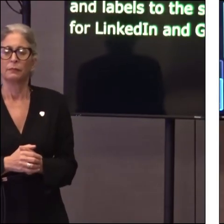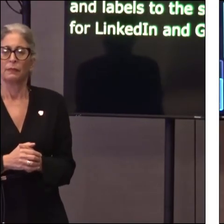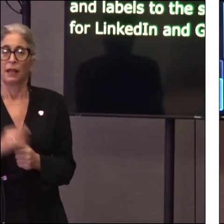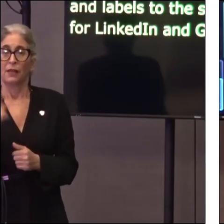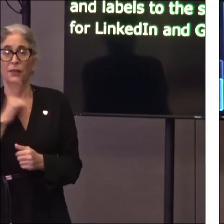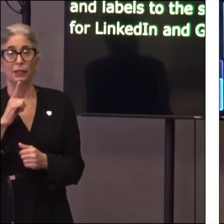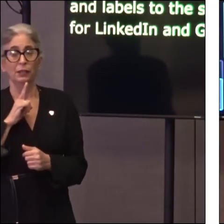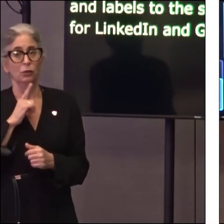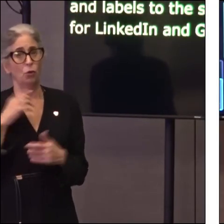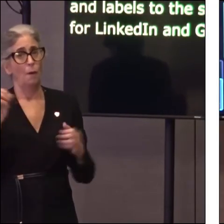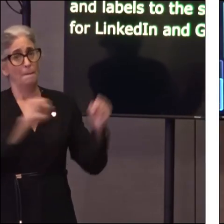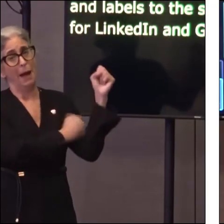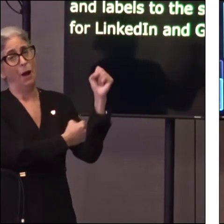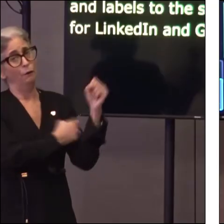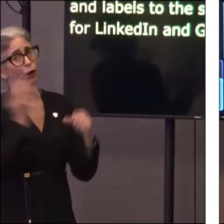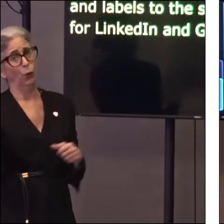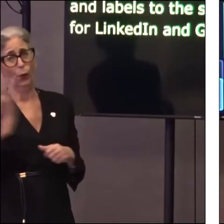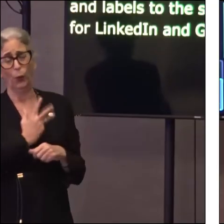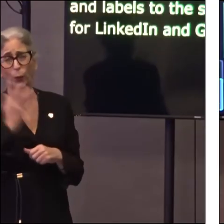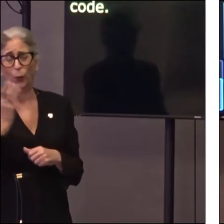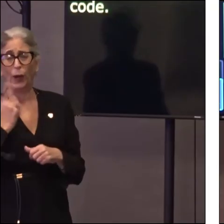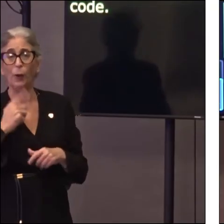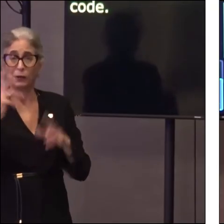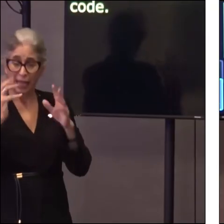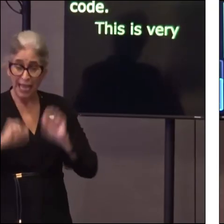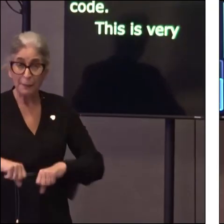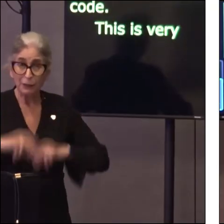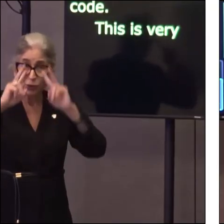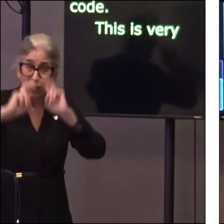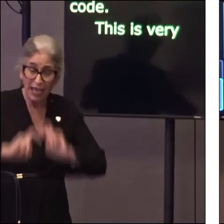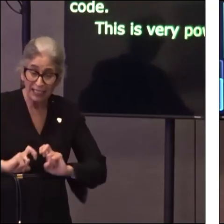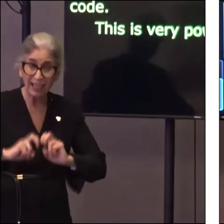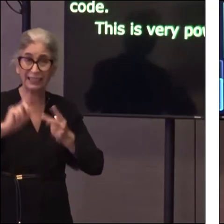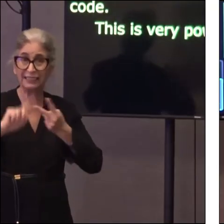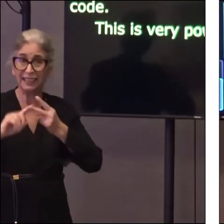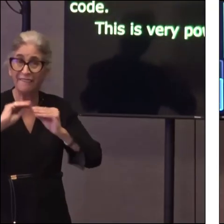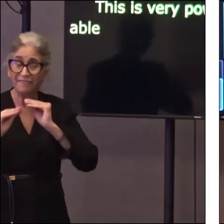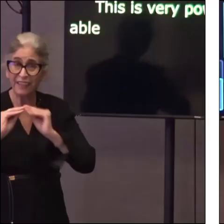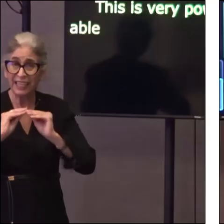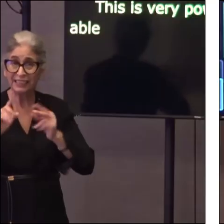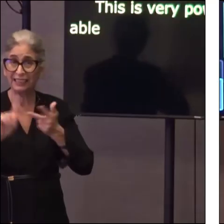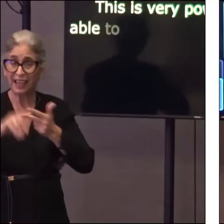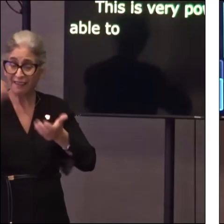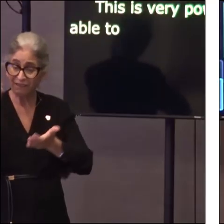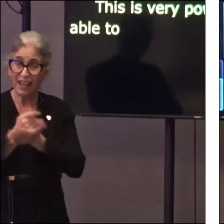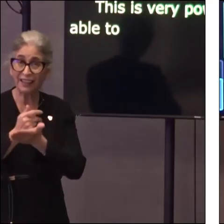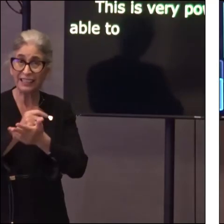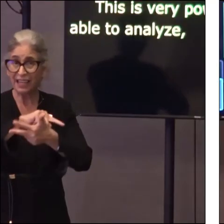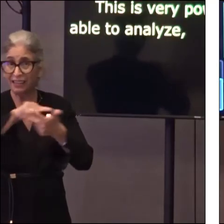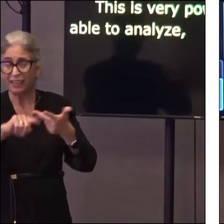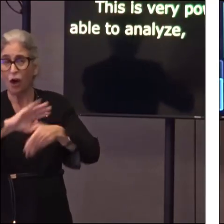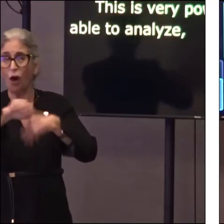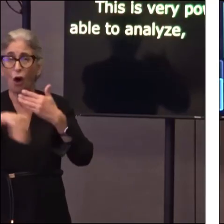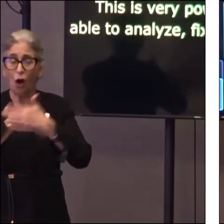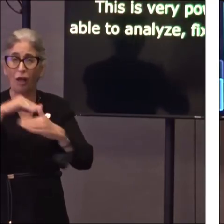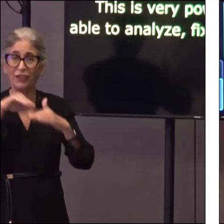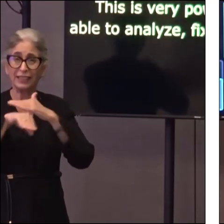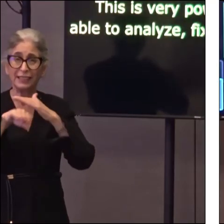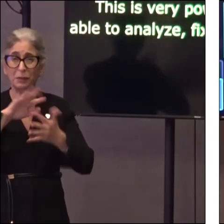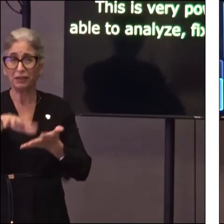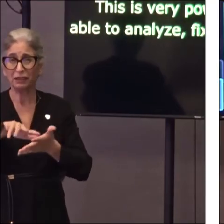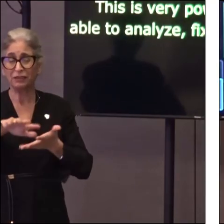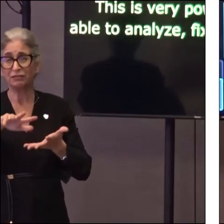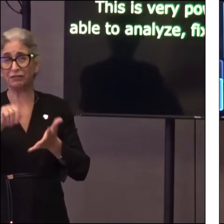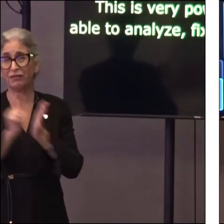This is very powerful. I was able to analyze, fix, and validate all the accessibility violations